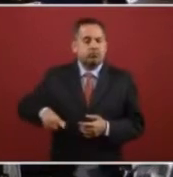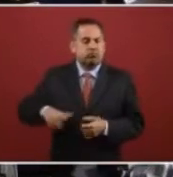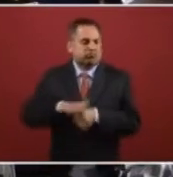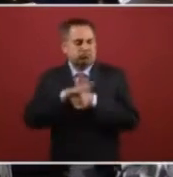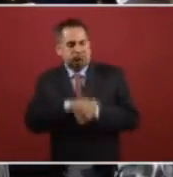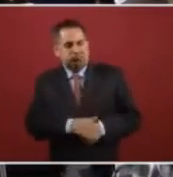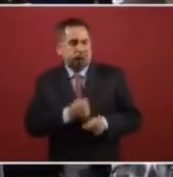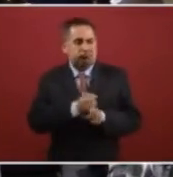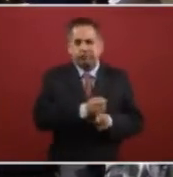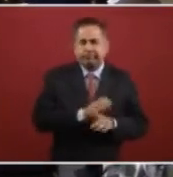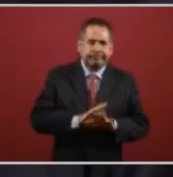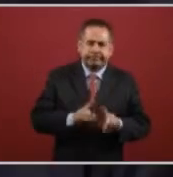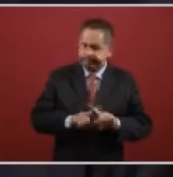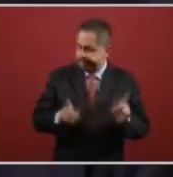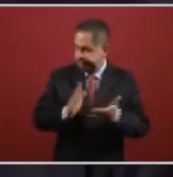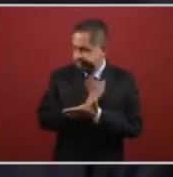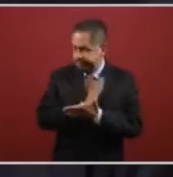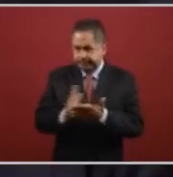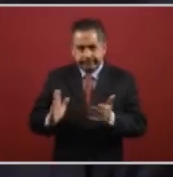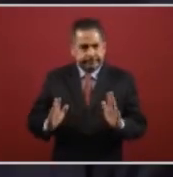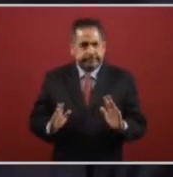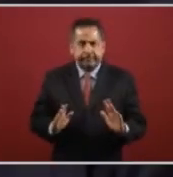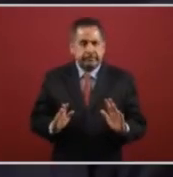with the government.